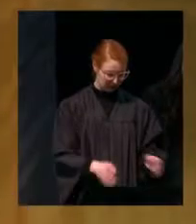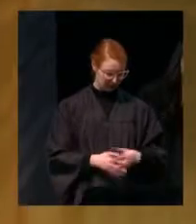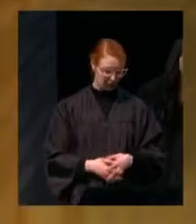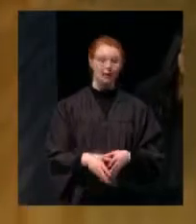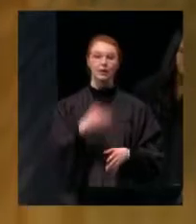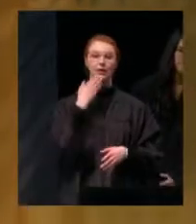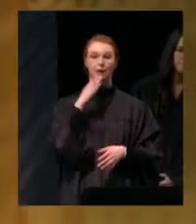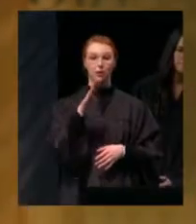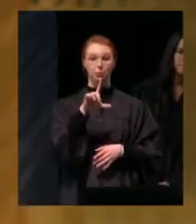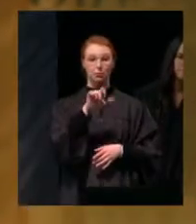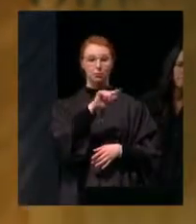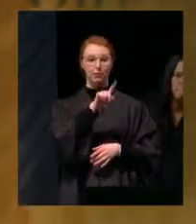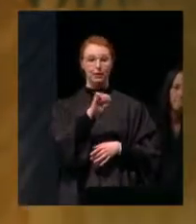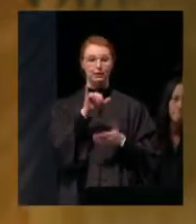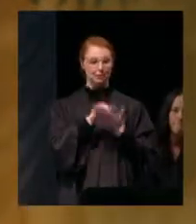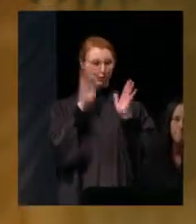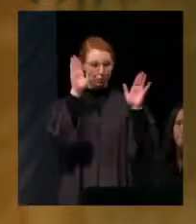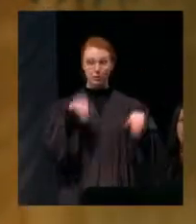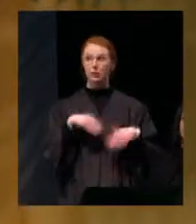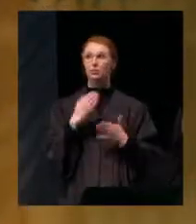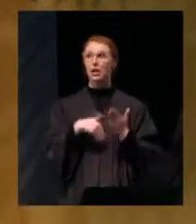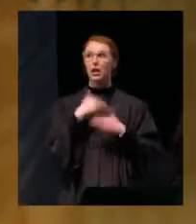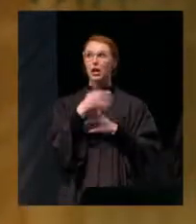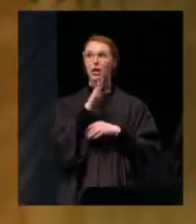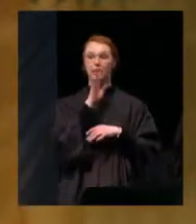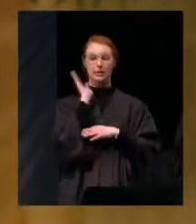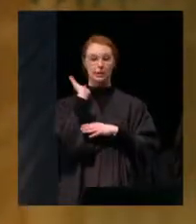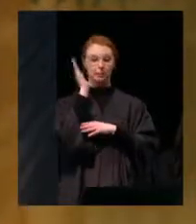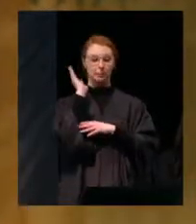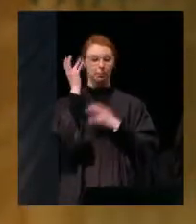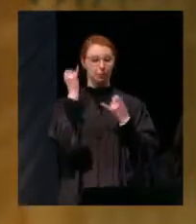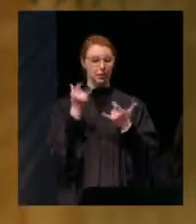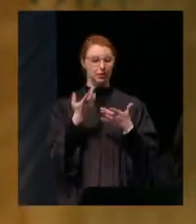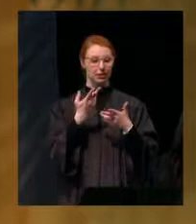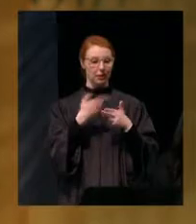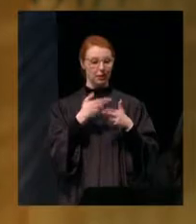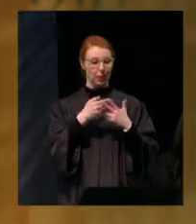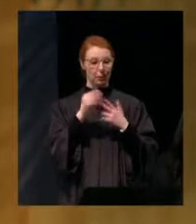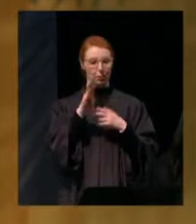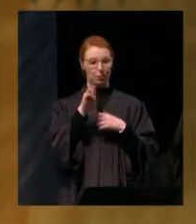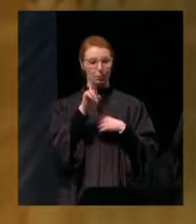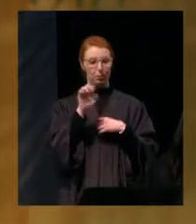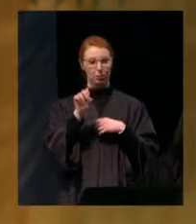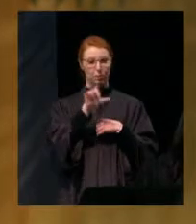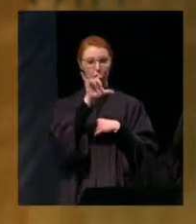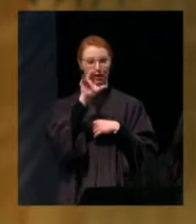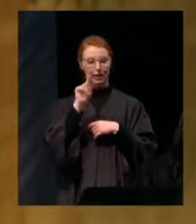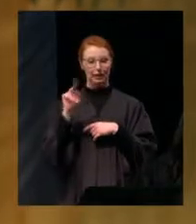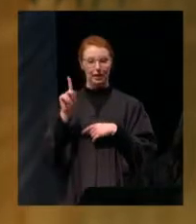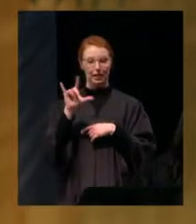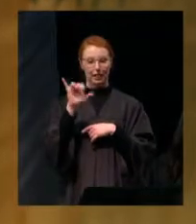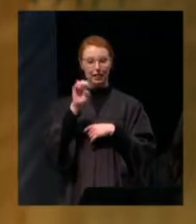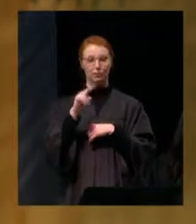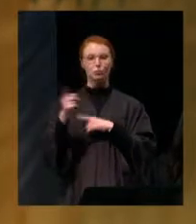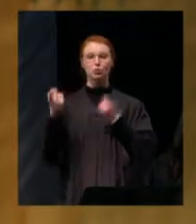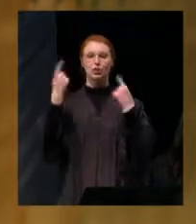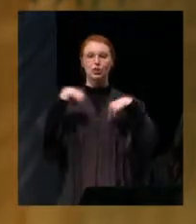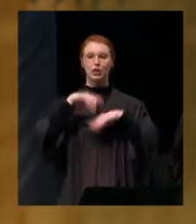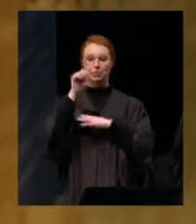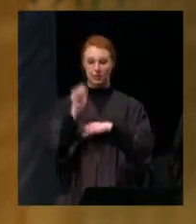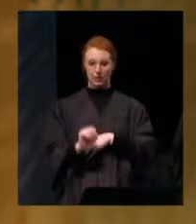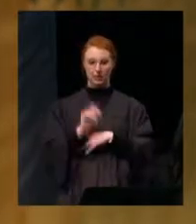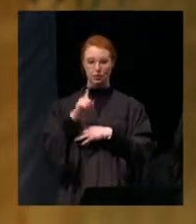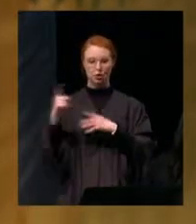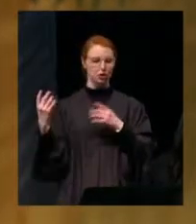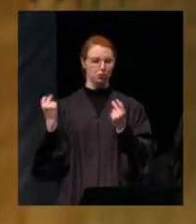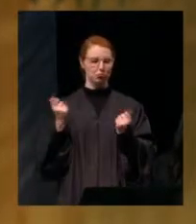Thank you, Blaze. That was great. Our next speaker today will be Miss Brooklyn Klein. When Brooklyn arrived at South, she immediately took